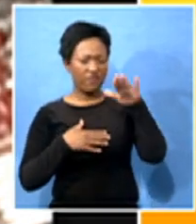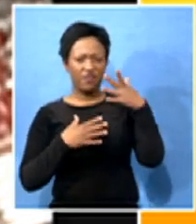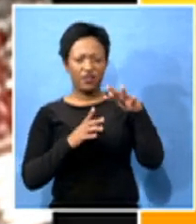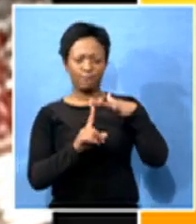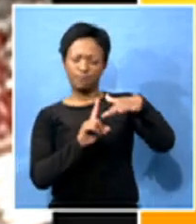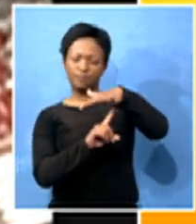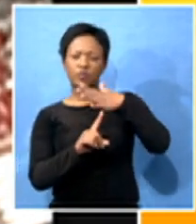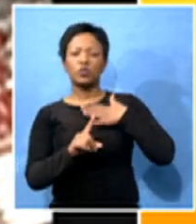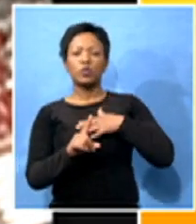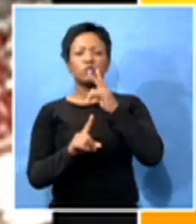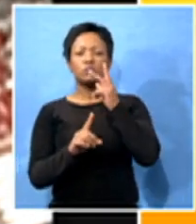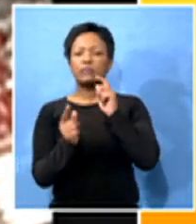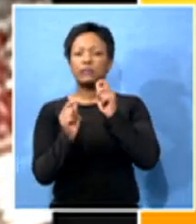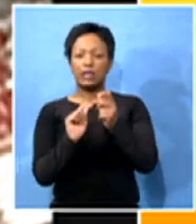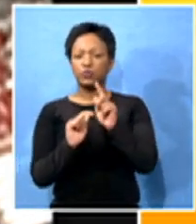see change?